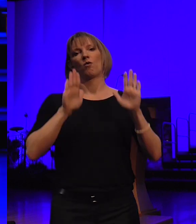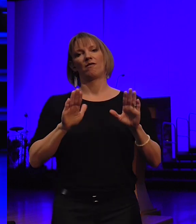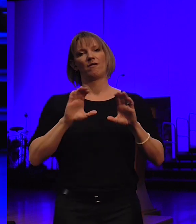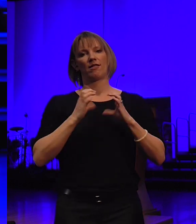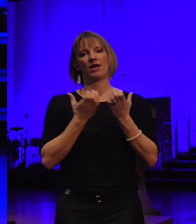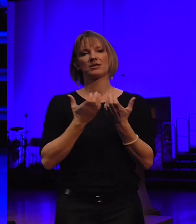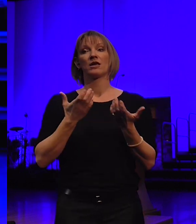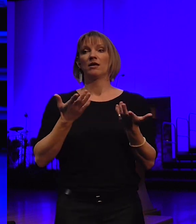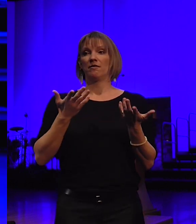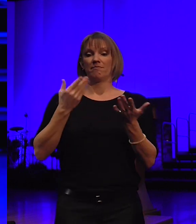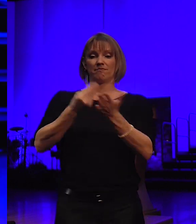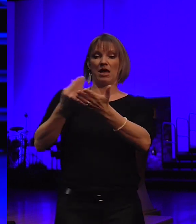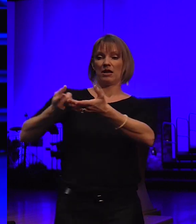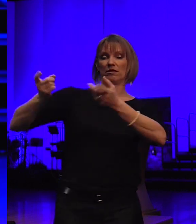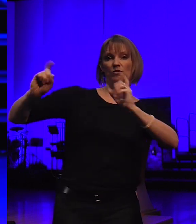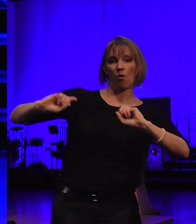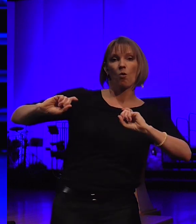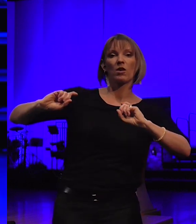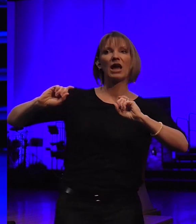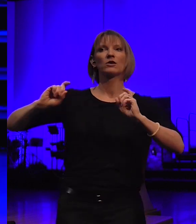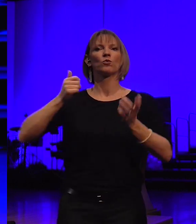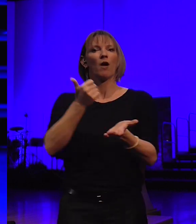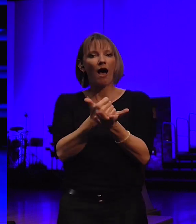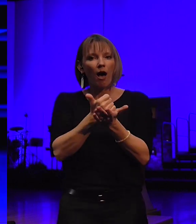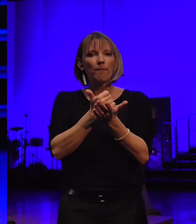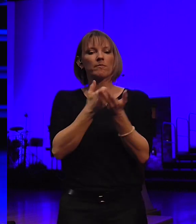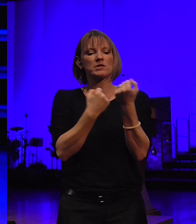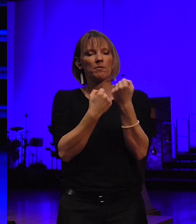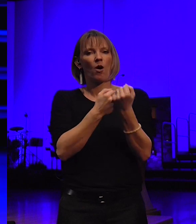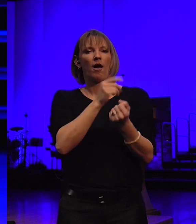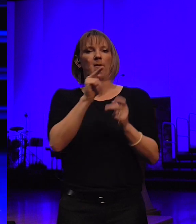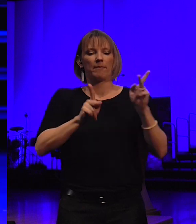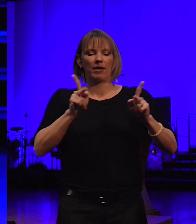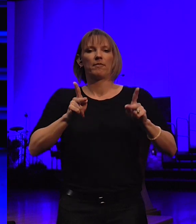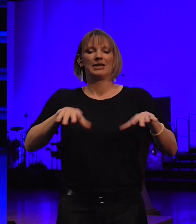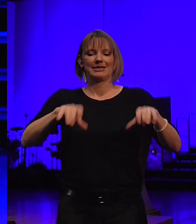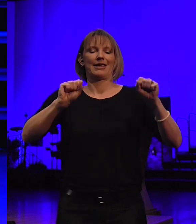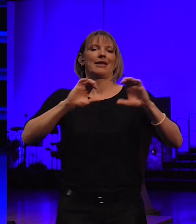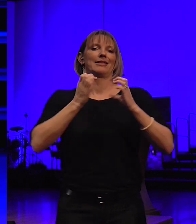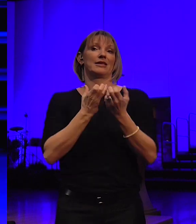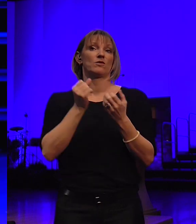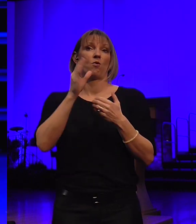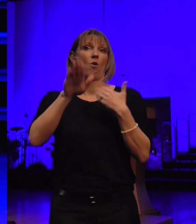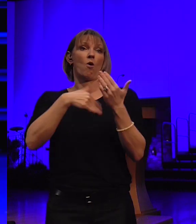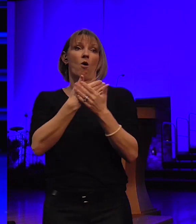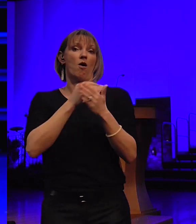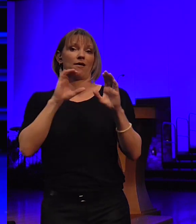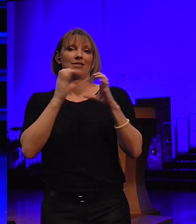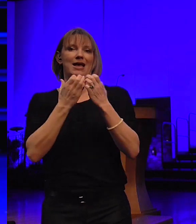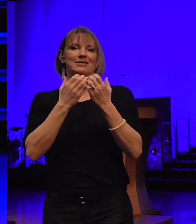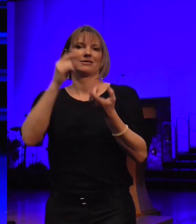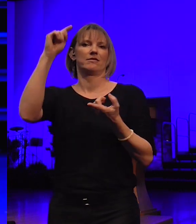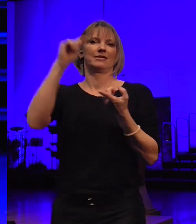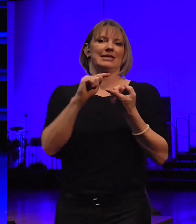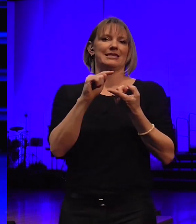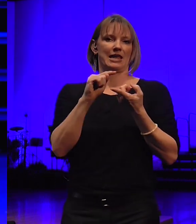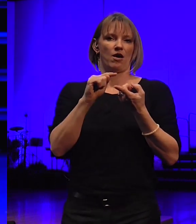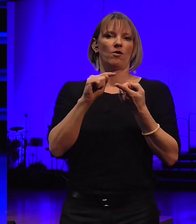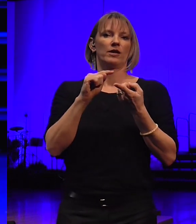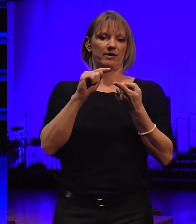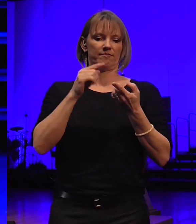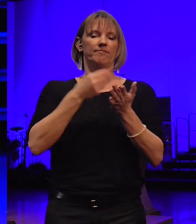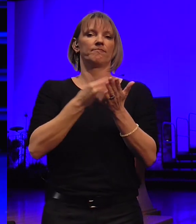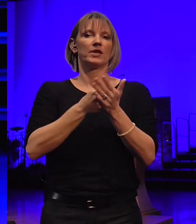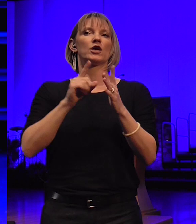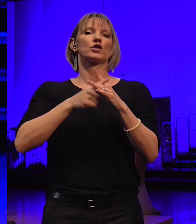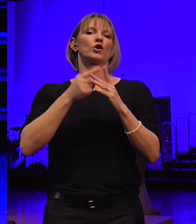this great donation to help people take classes, so they're all at a discounted rate. That Beyond Limits class that I get to teach Tuesdays